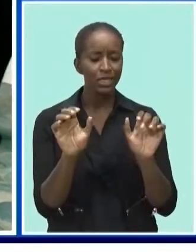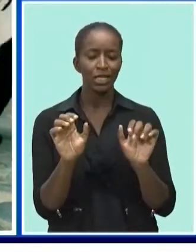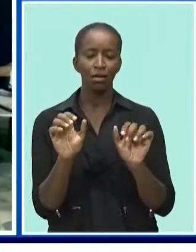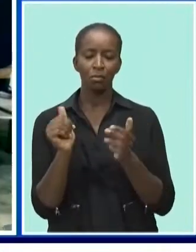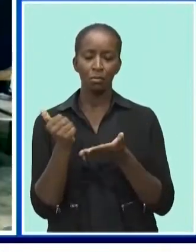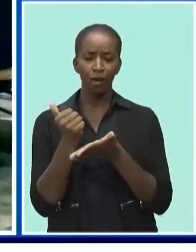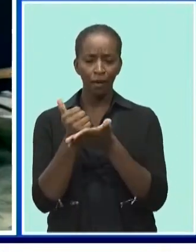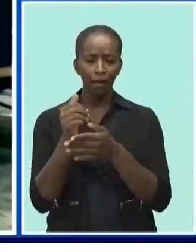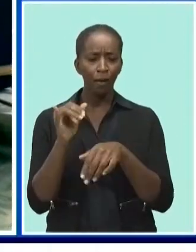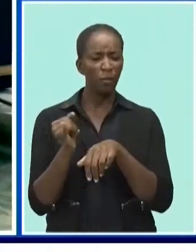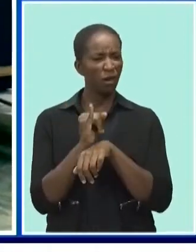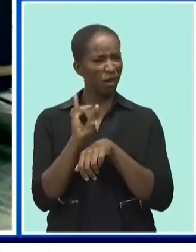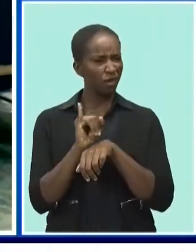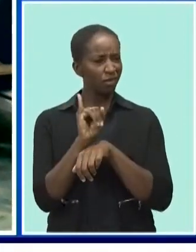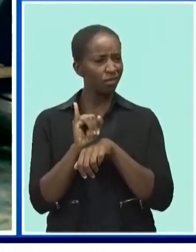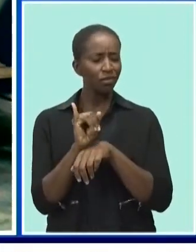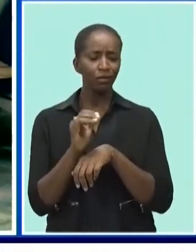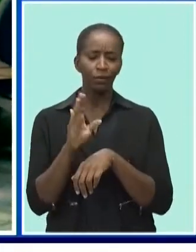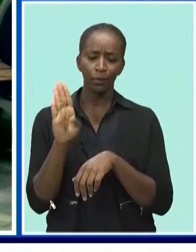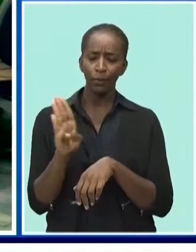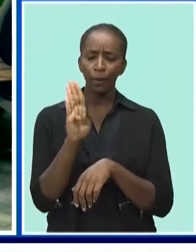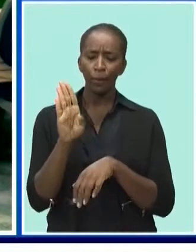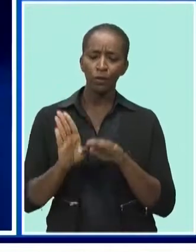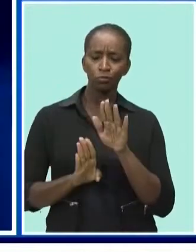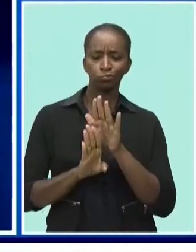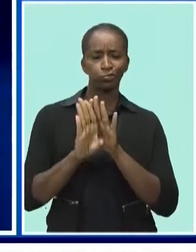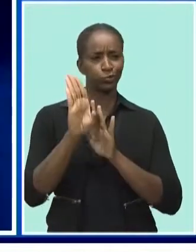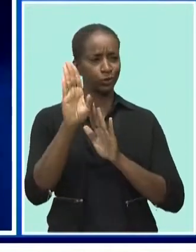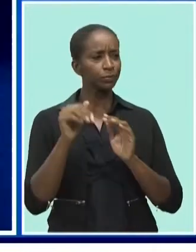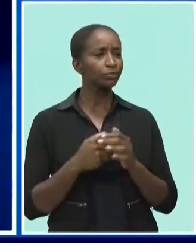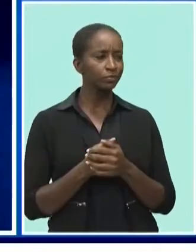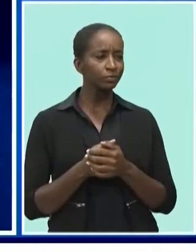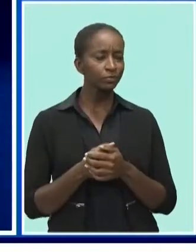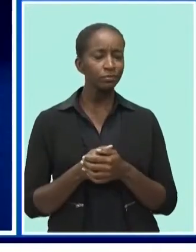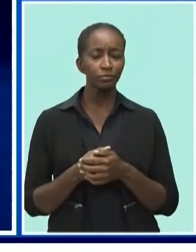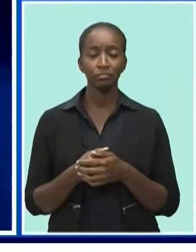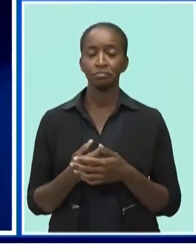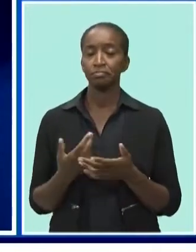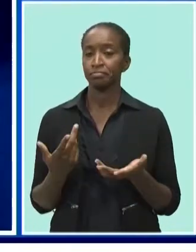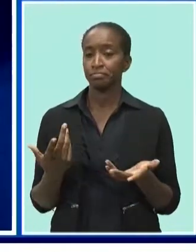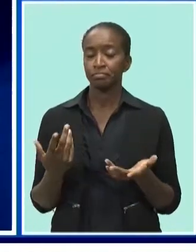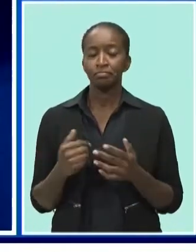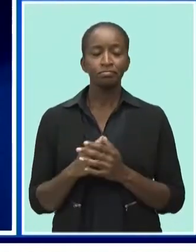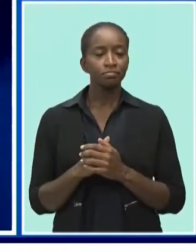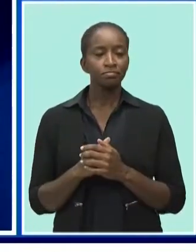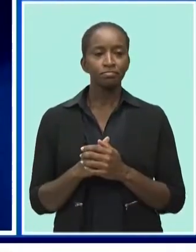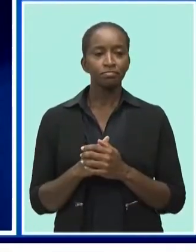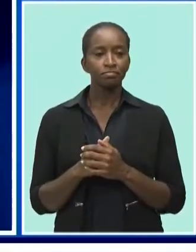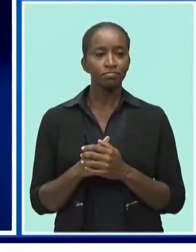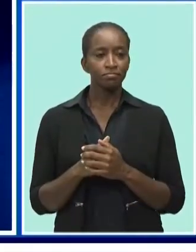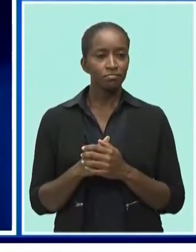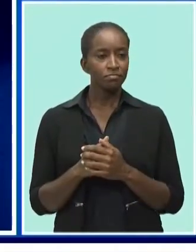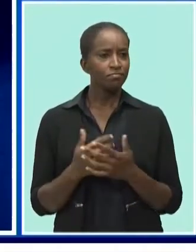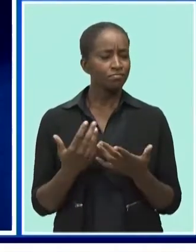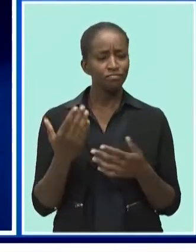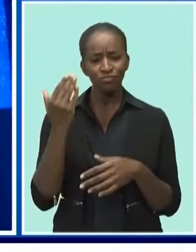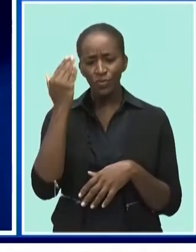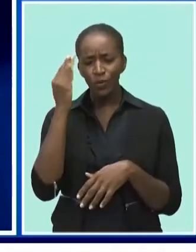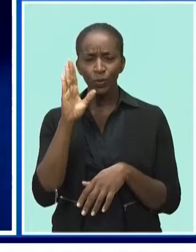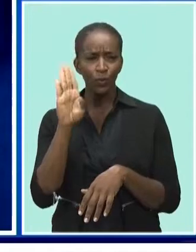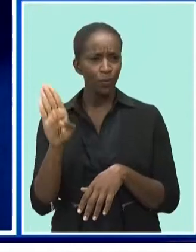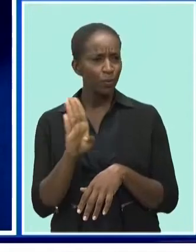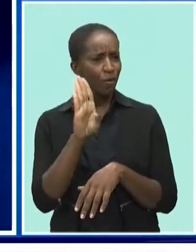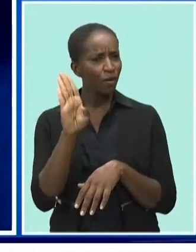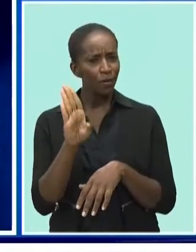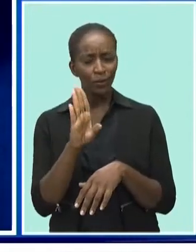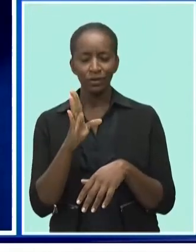ago. Believe you me when I say that all of our indices are going in the right direction, and